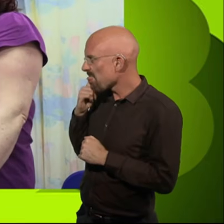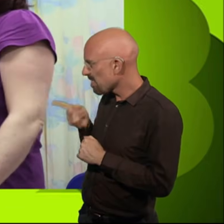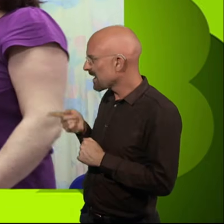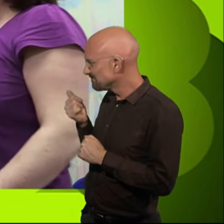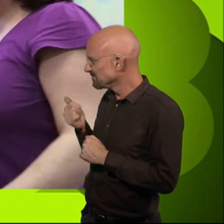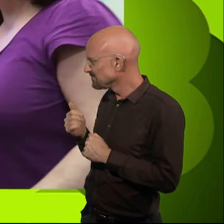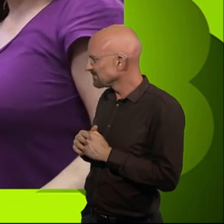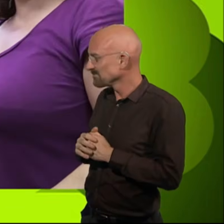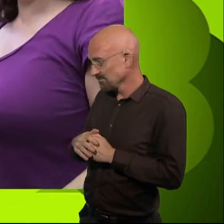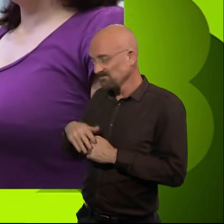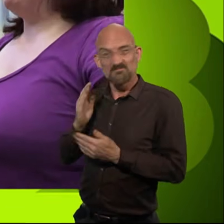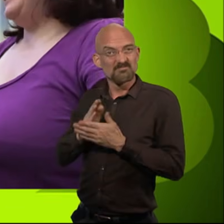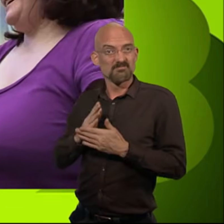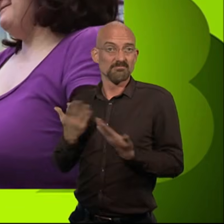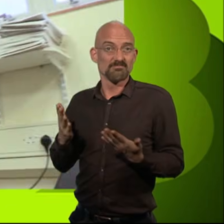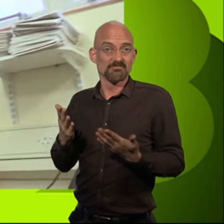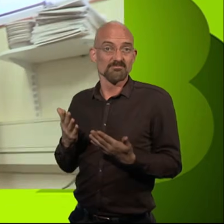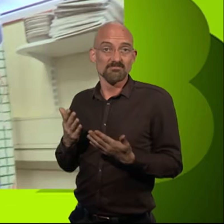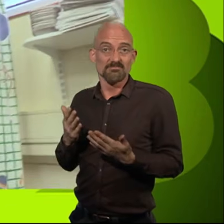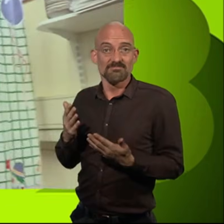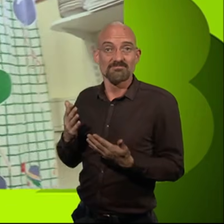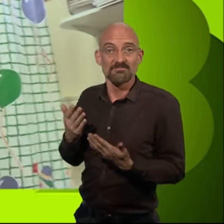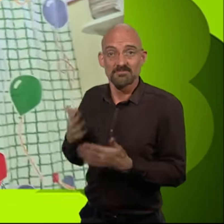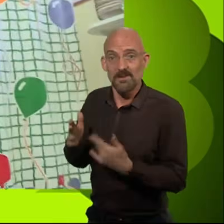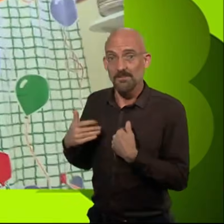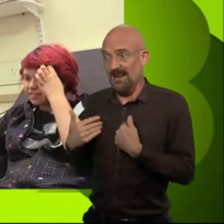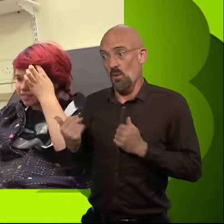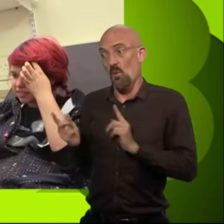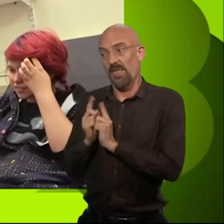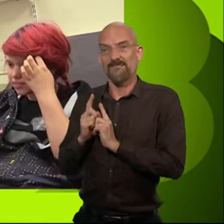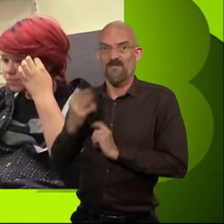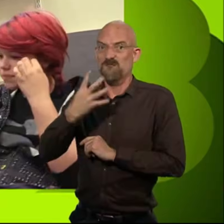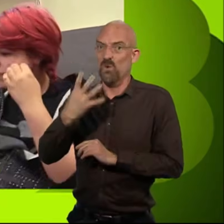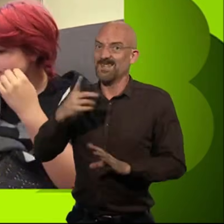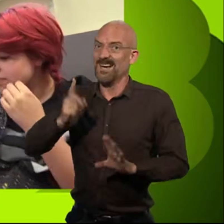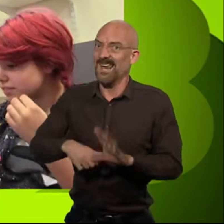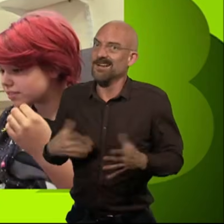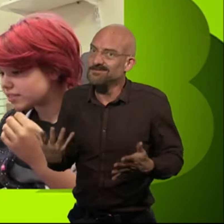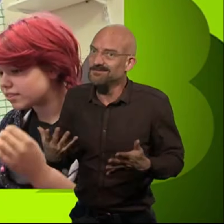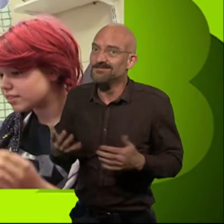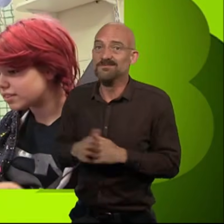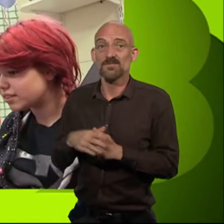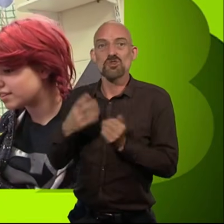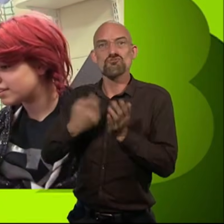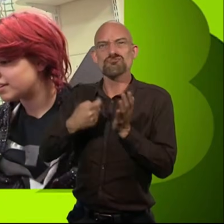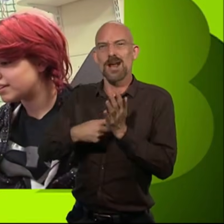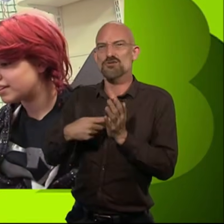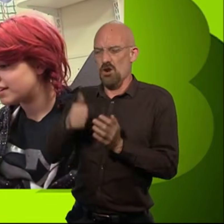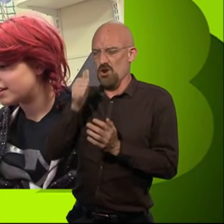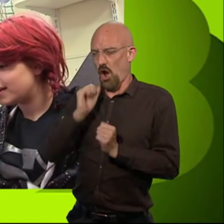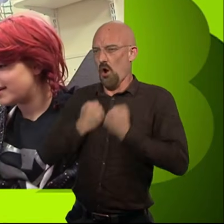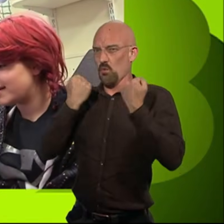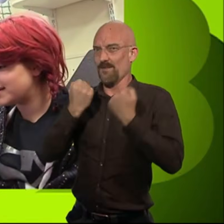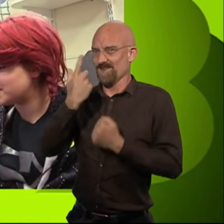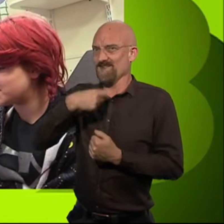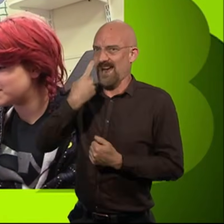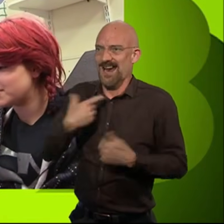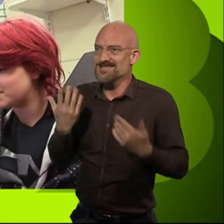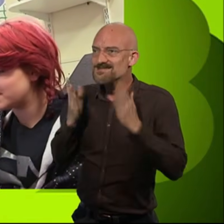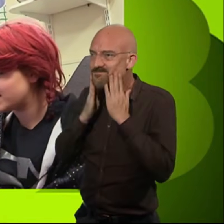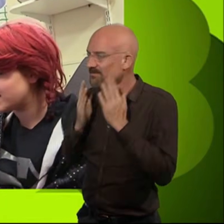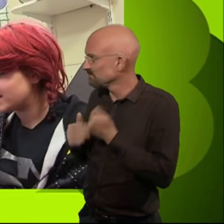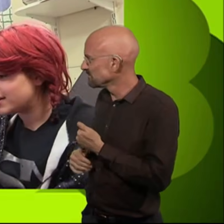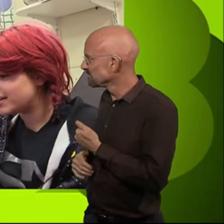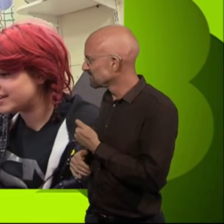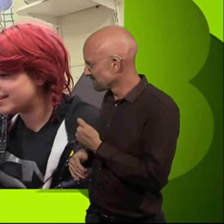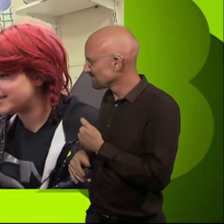think You think? She's only lived with you for 14 years. At least Rachel will know her own face. Is that what you normally look like? I don't